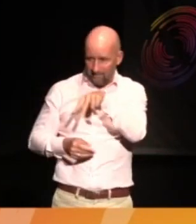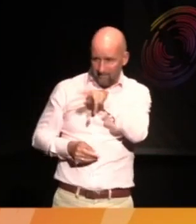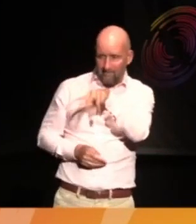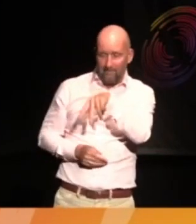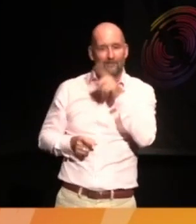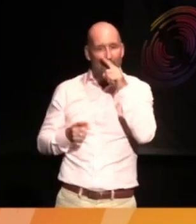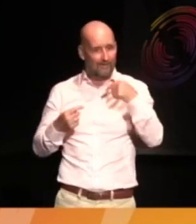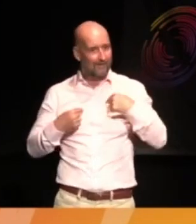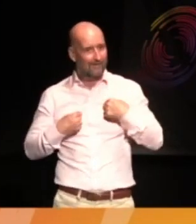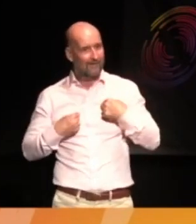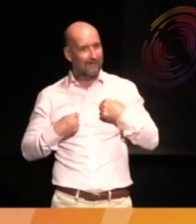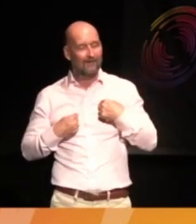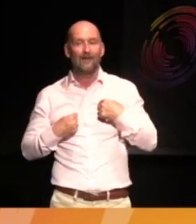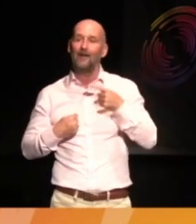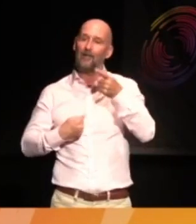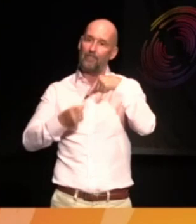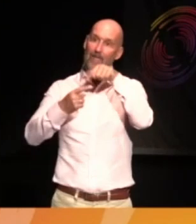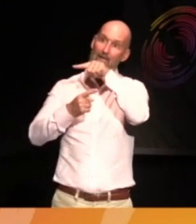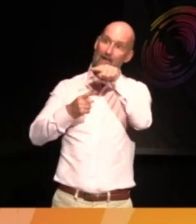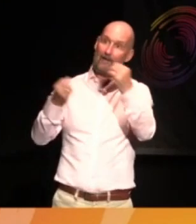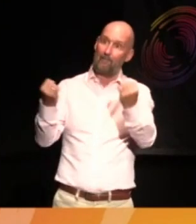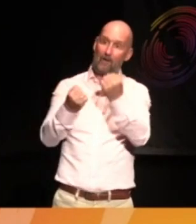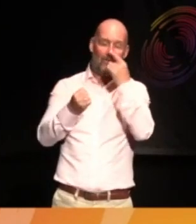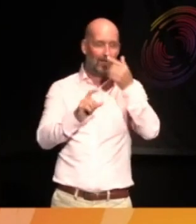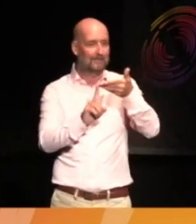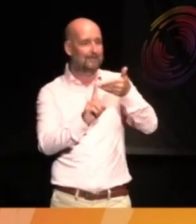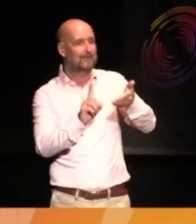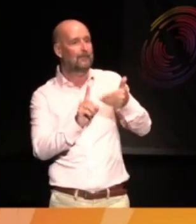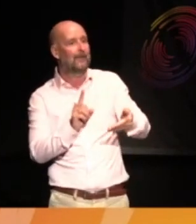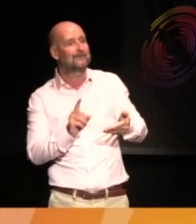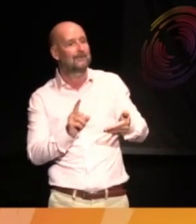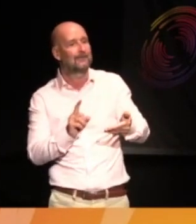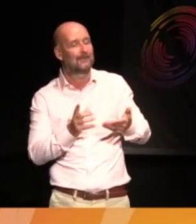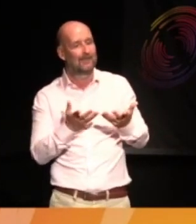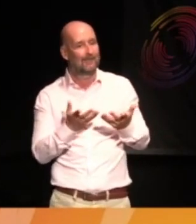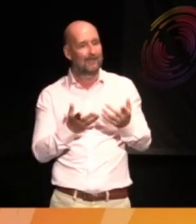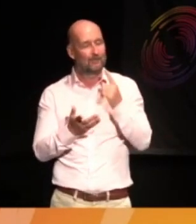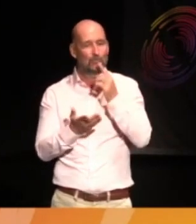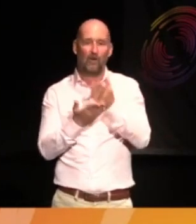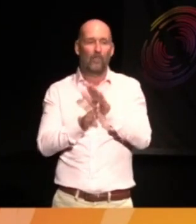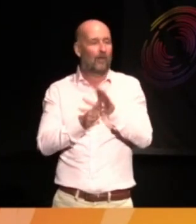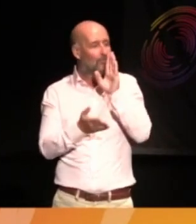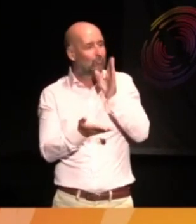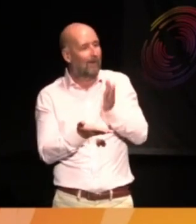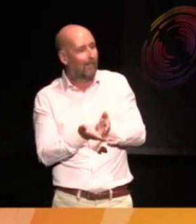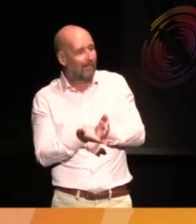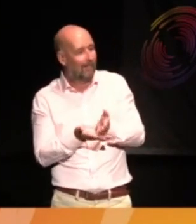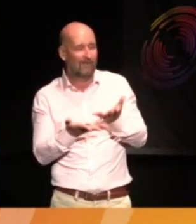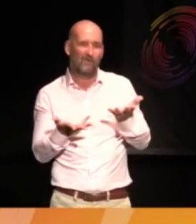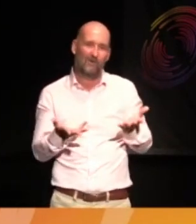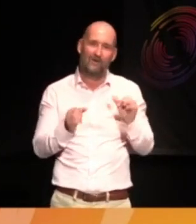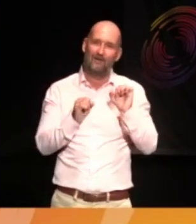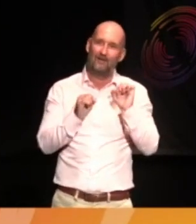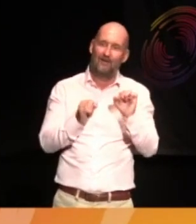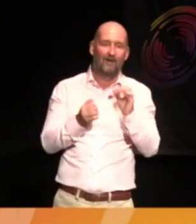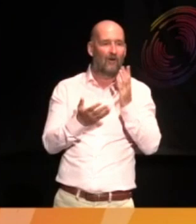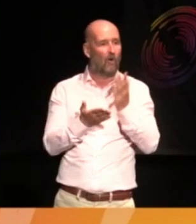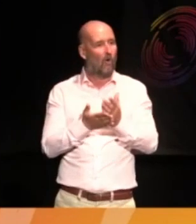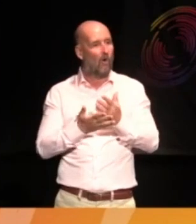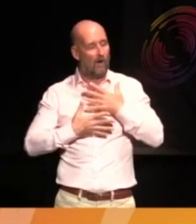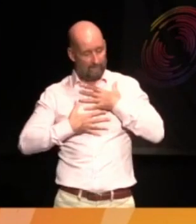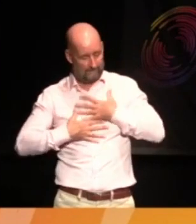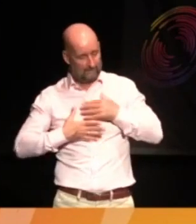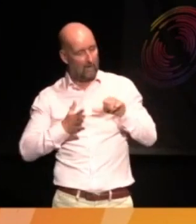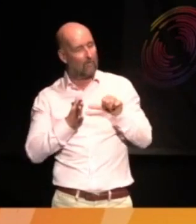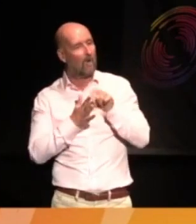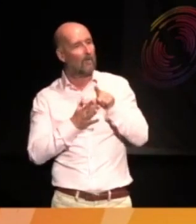to just dismiss it and to say that it's not real, or that it's to label physical health problems as